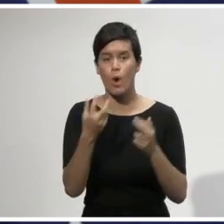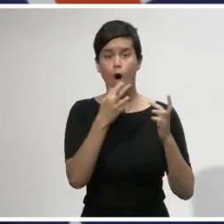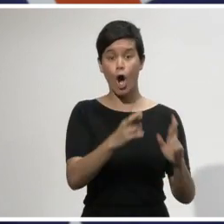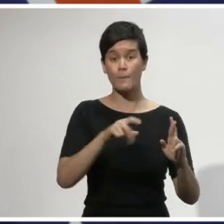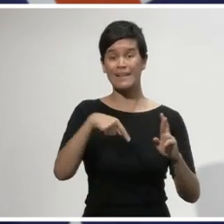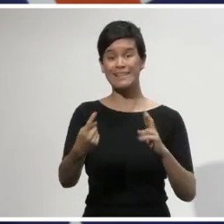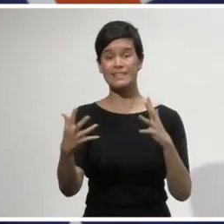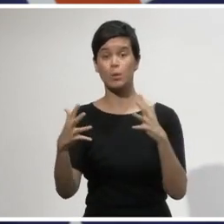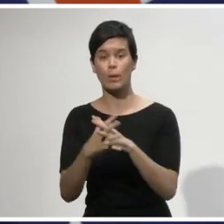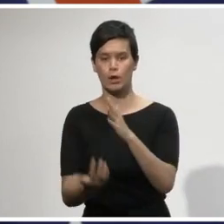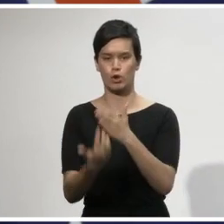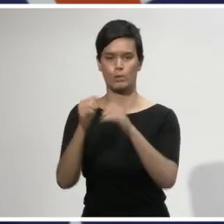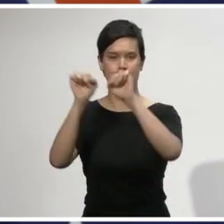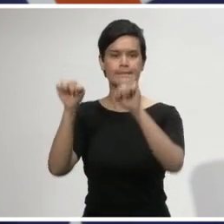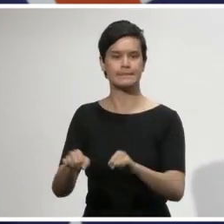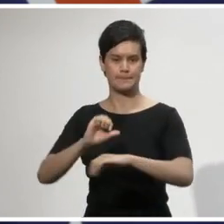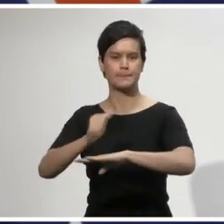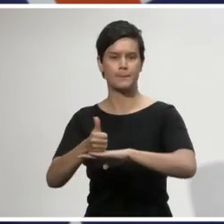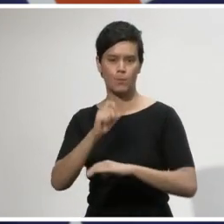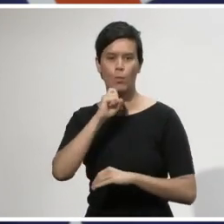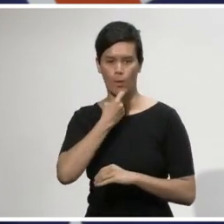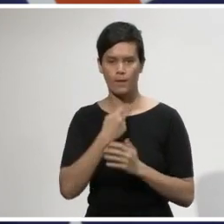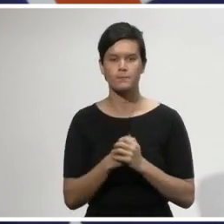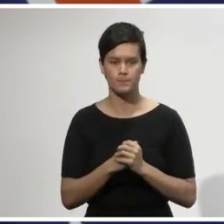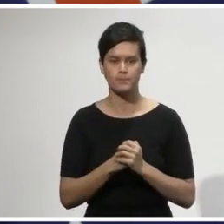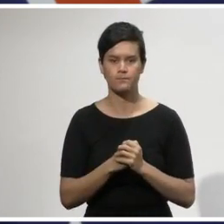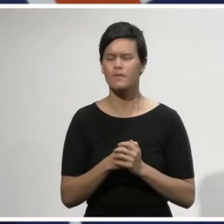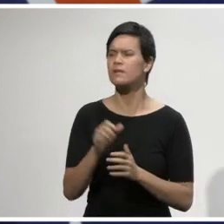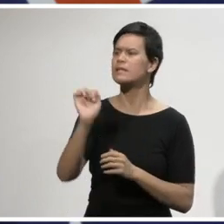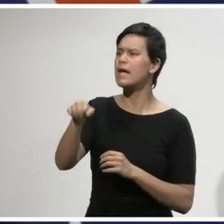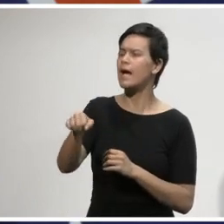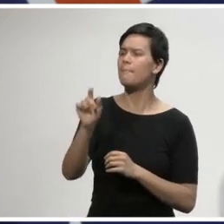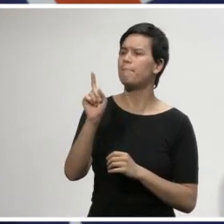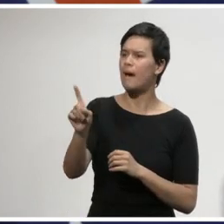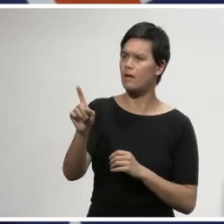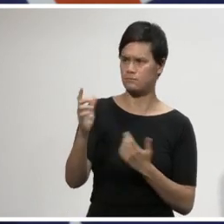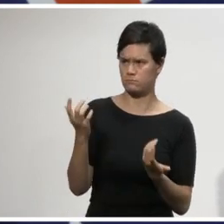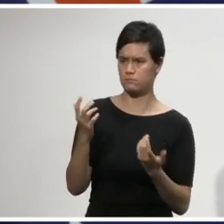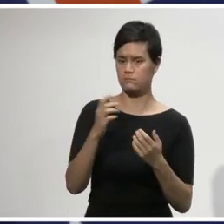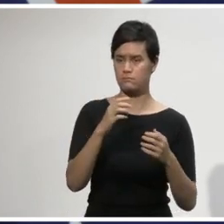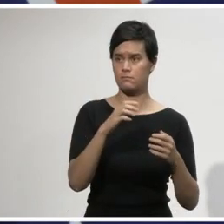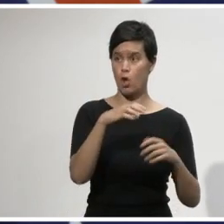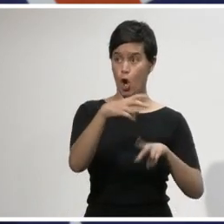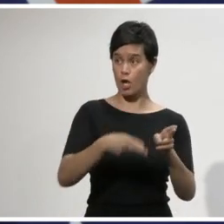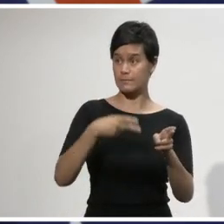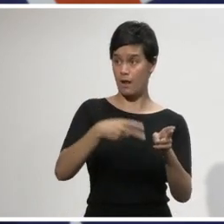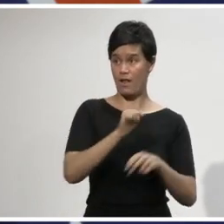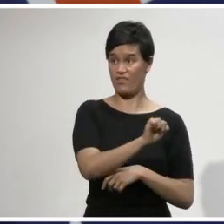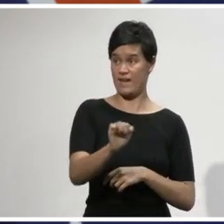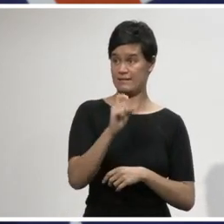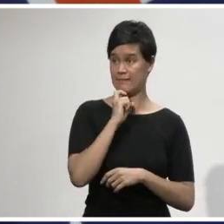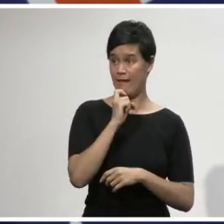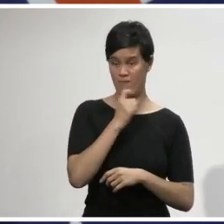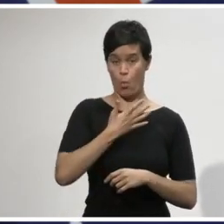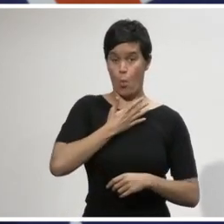system next week, with further details will be made available on that. Right, but in saying that, what's your advice to hospital staff who are wanting to wear it but are